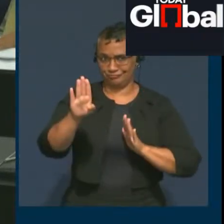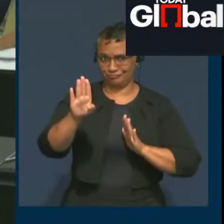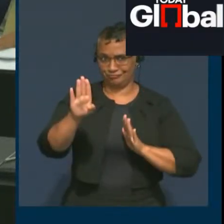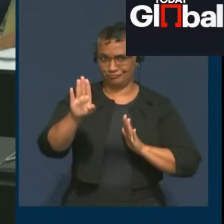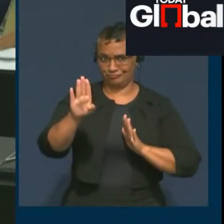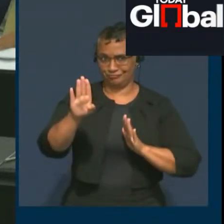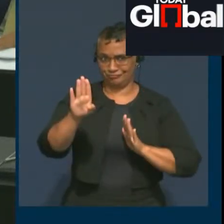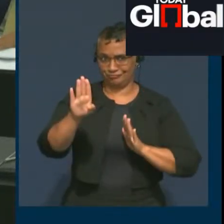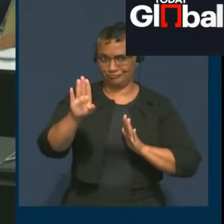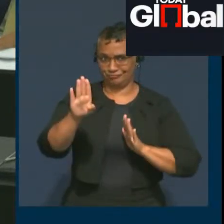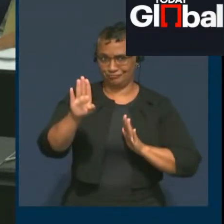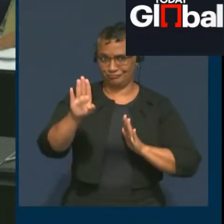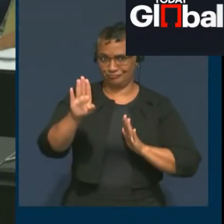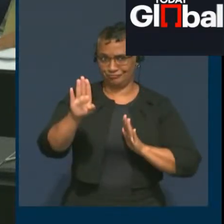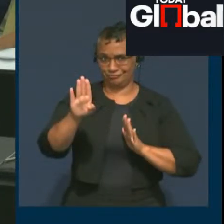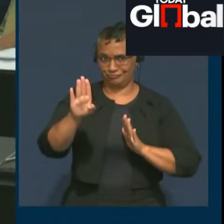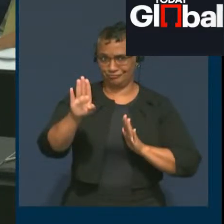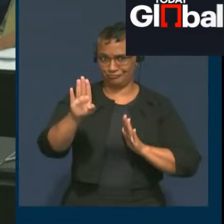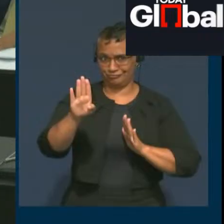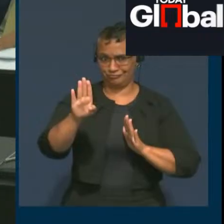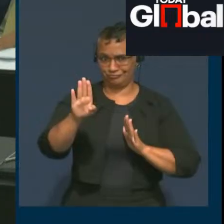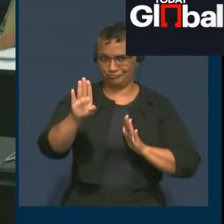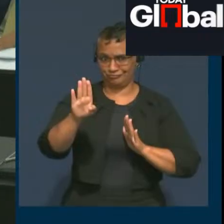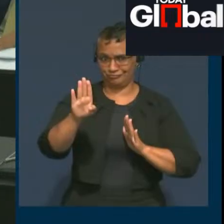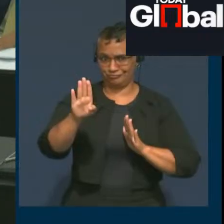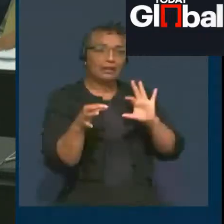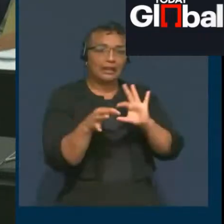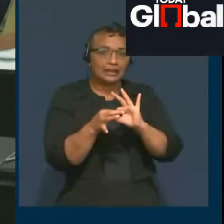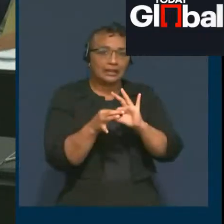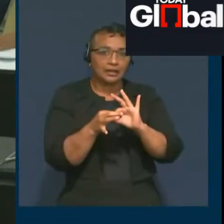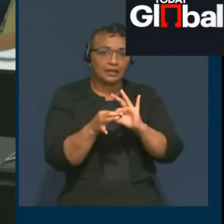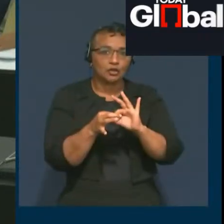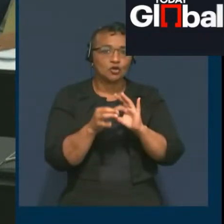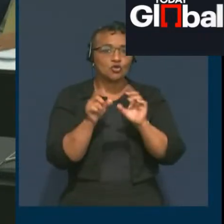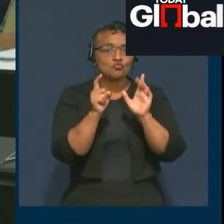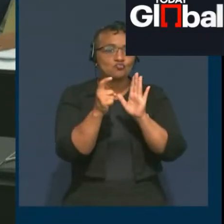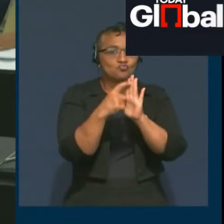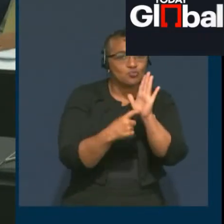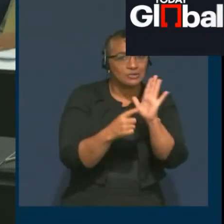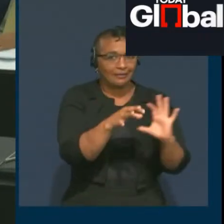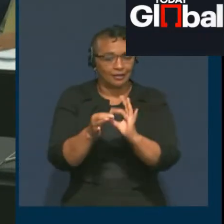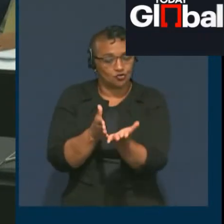We have an article on the principles of rights,